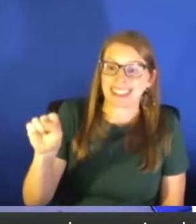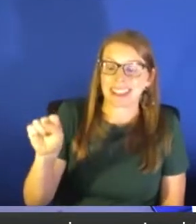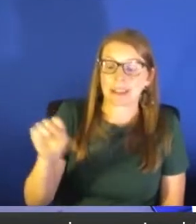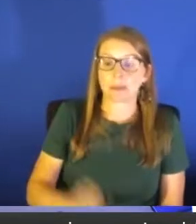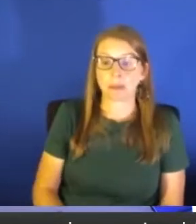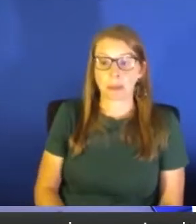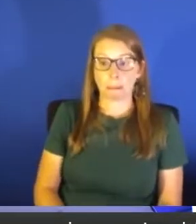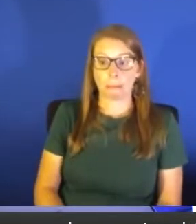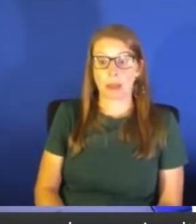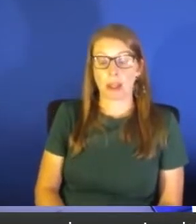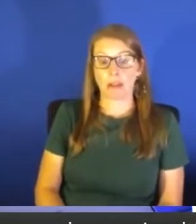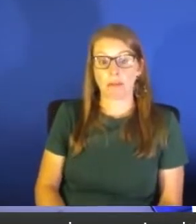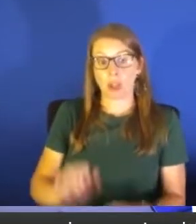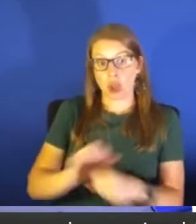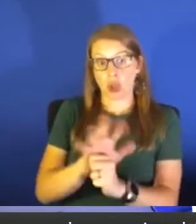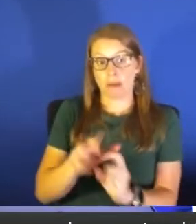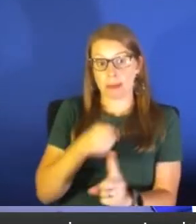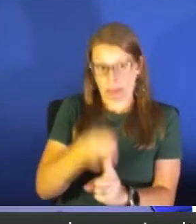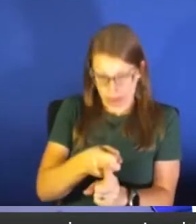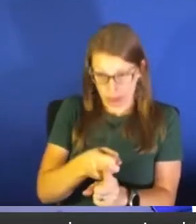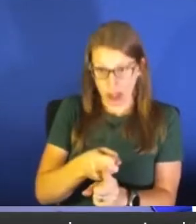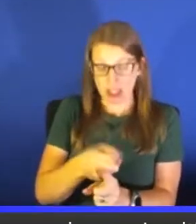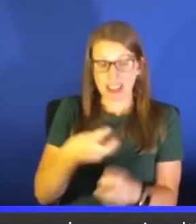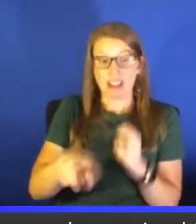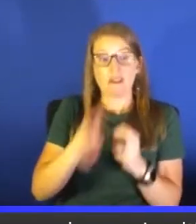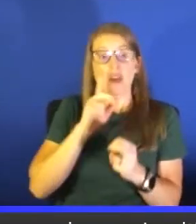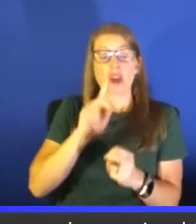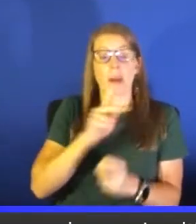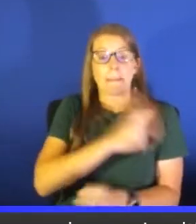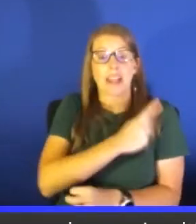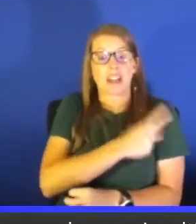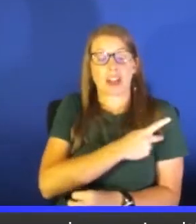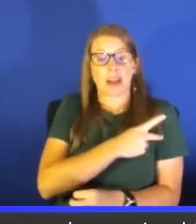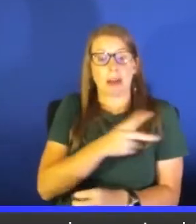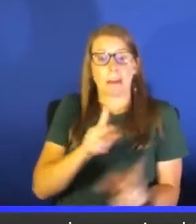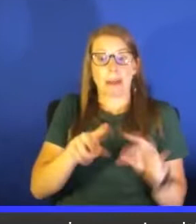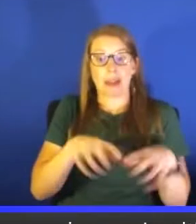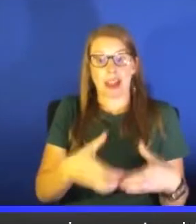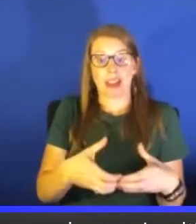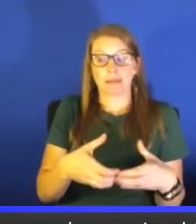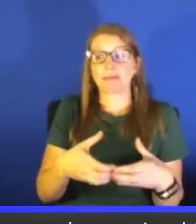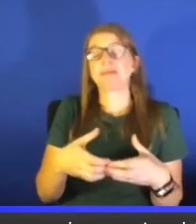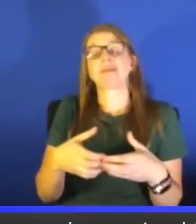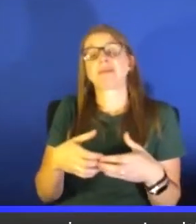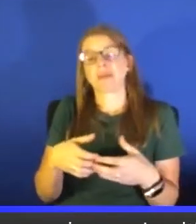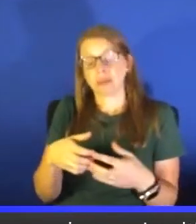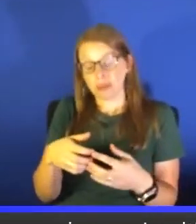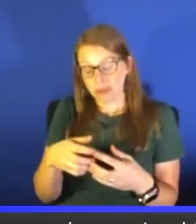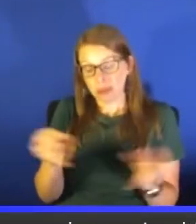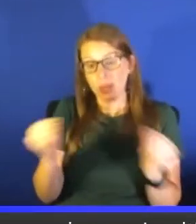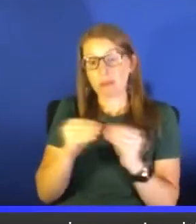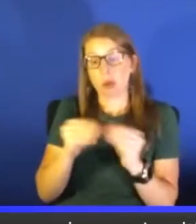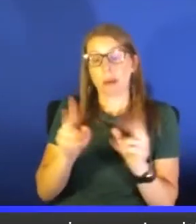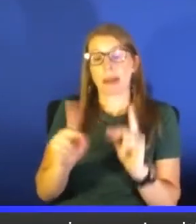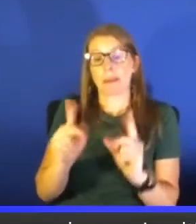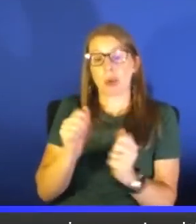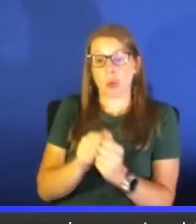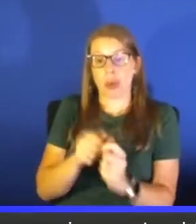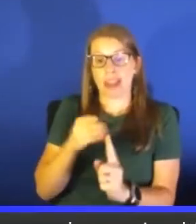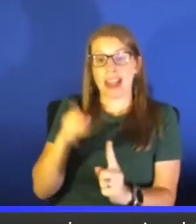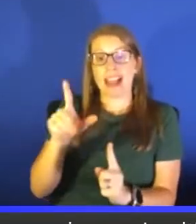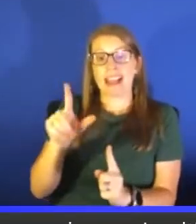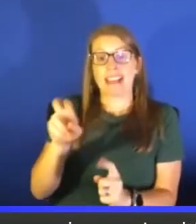hard on your patient population? It has been hard. Well, we've seen higher rates of death in patients who have cirrhosis and liver disease if they get